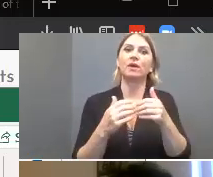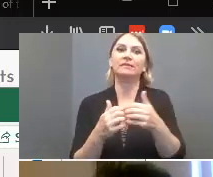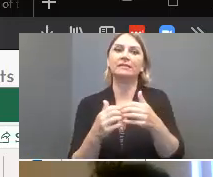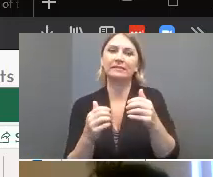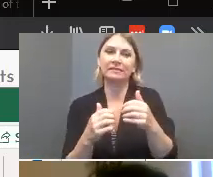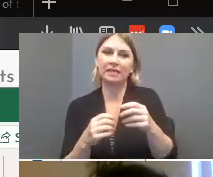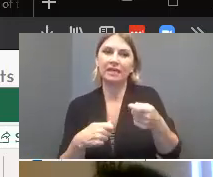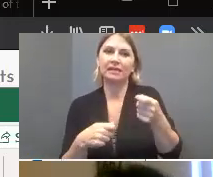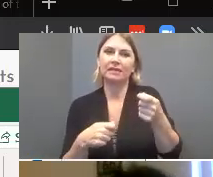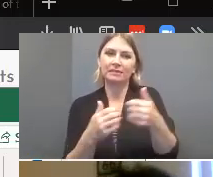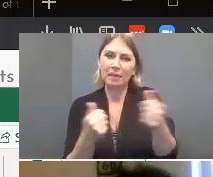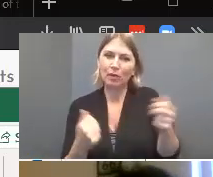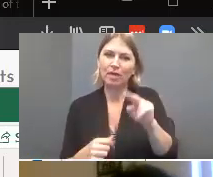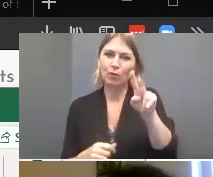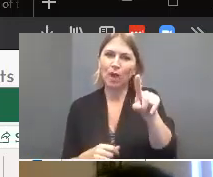whatever n might be.